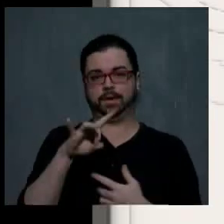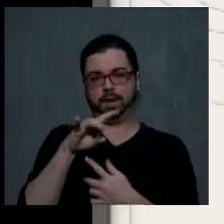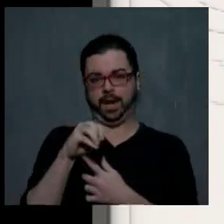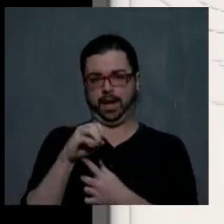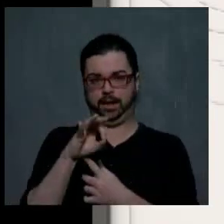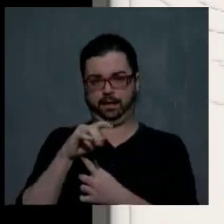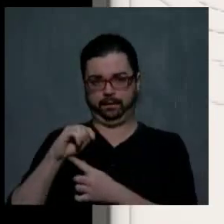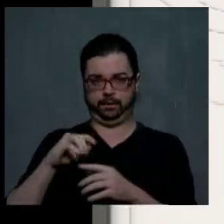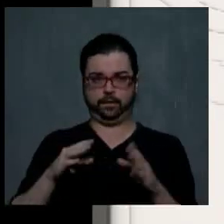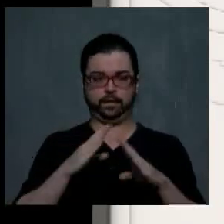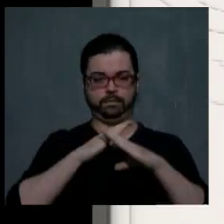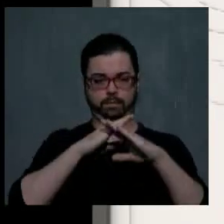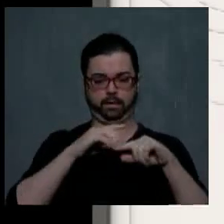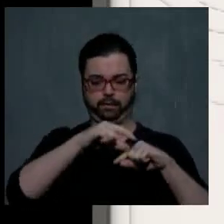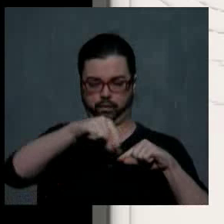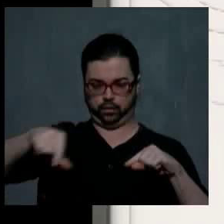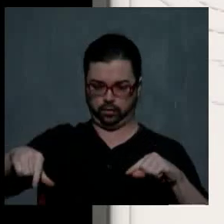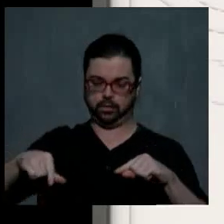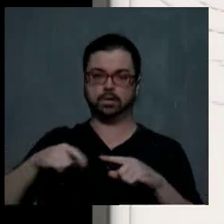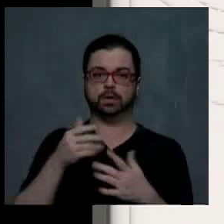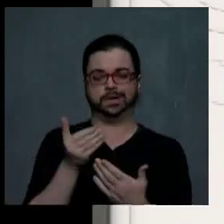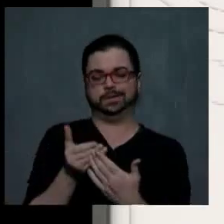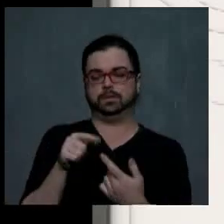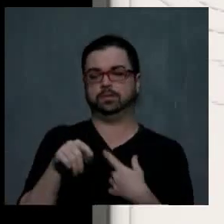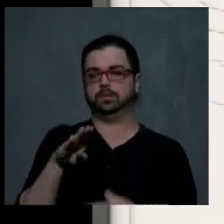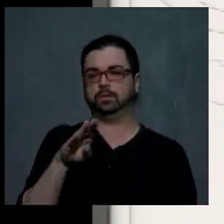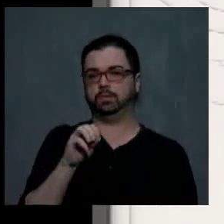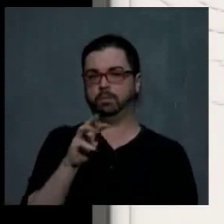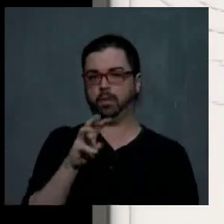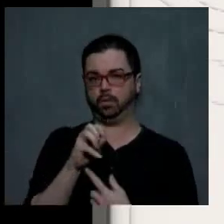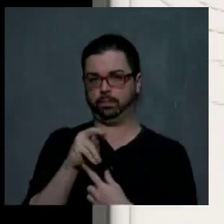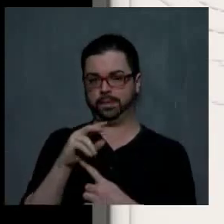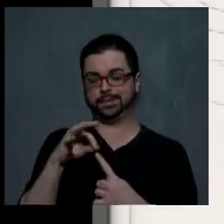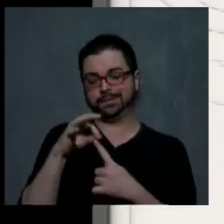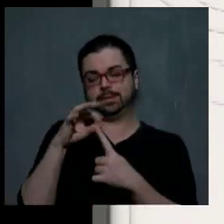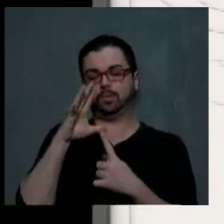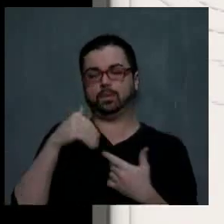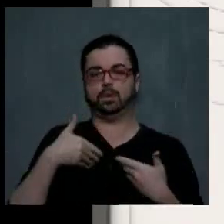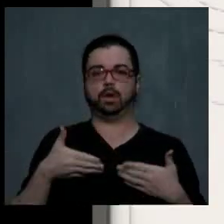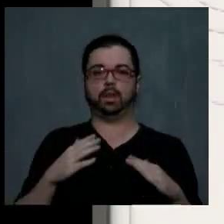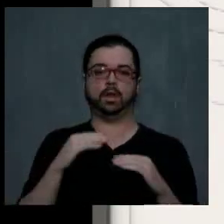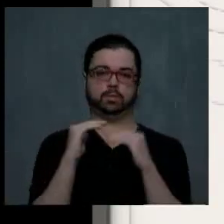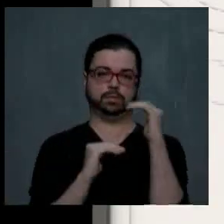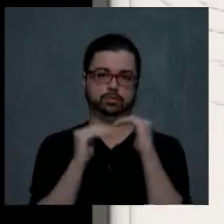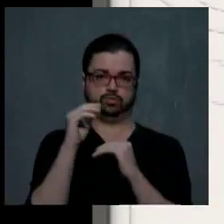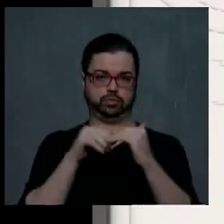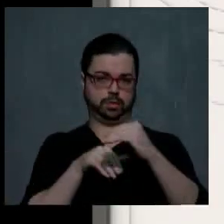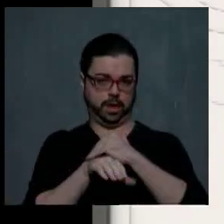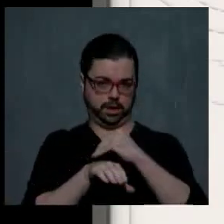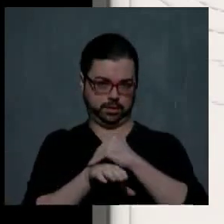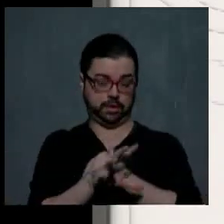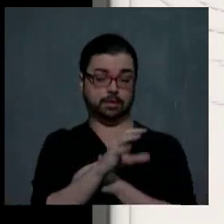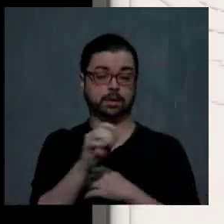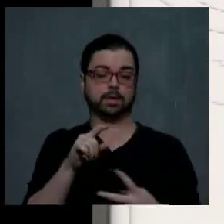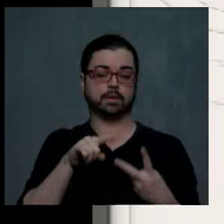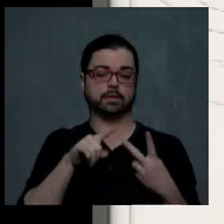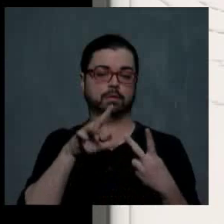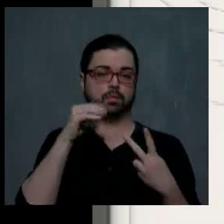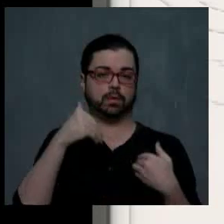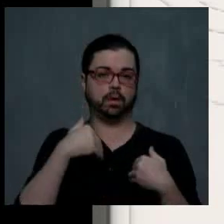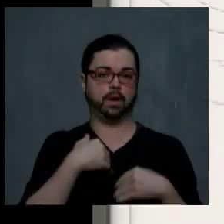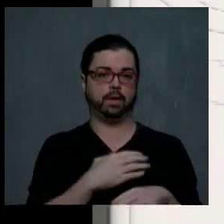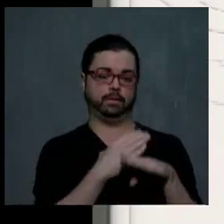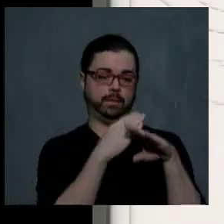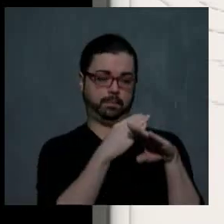Road, except for construction access. And it also shows for an undisturbed buffer to be maintained against